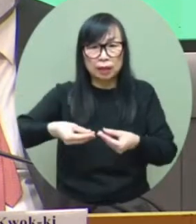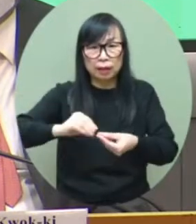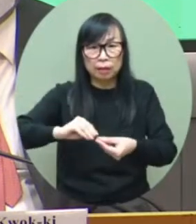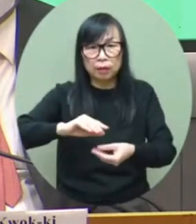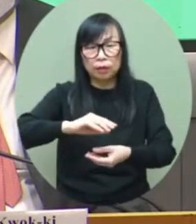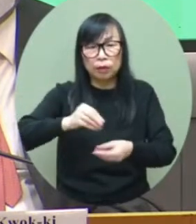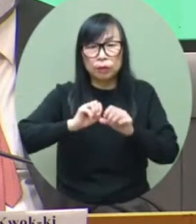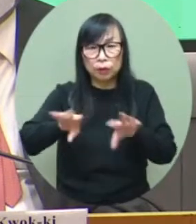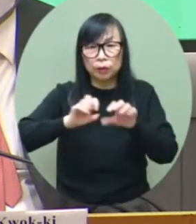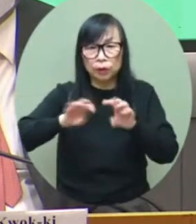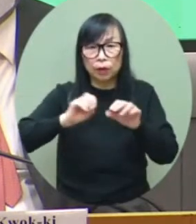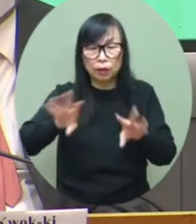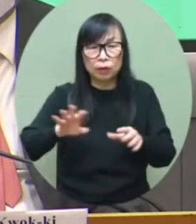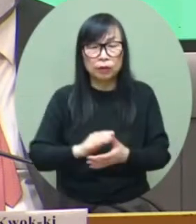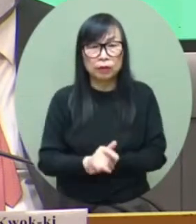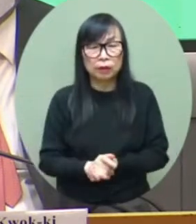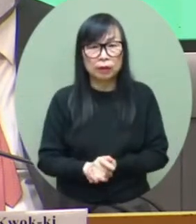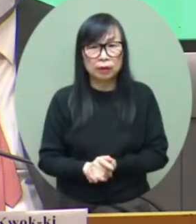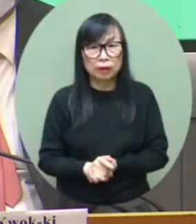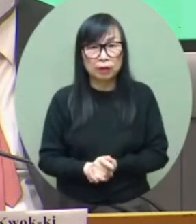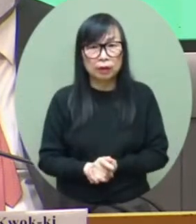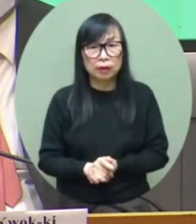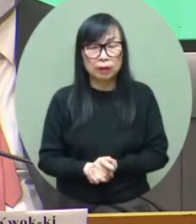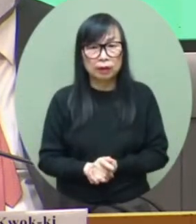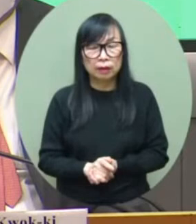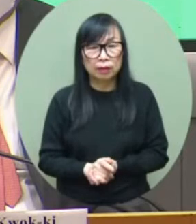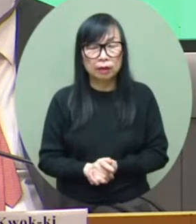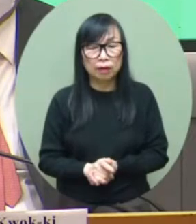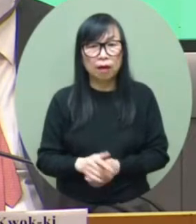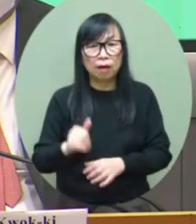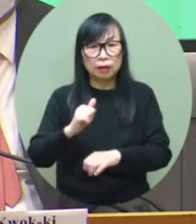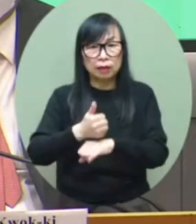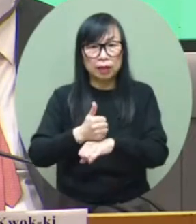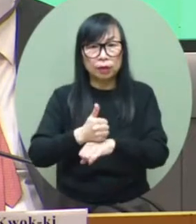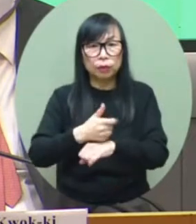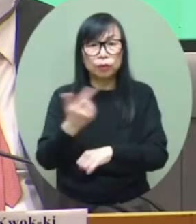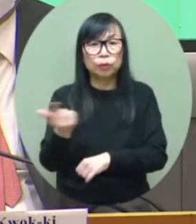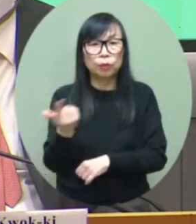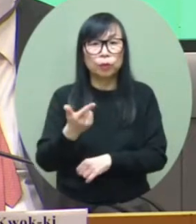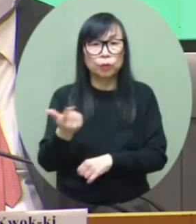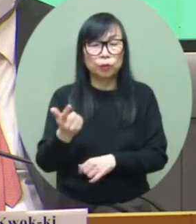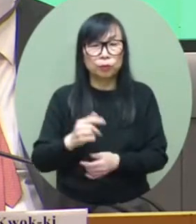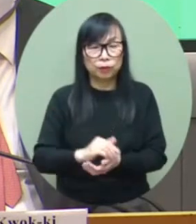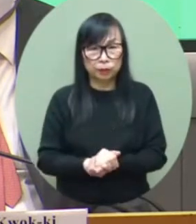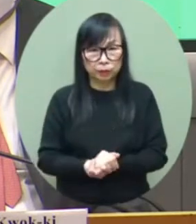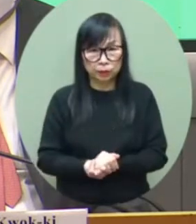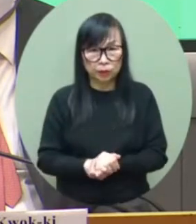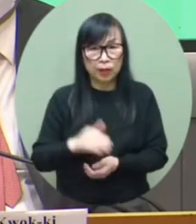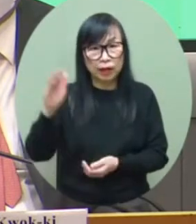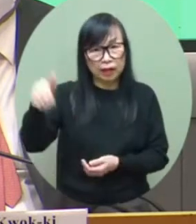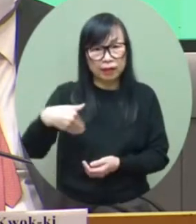the opportunities or simply just to chill out and enjoy the time in Hong Kong.